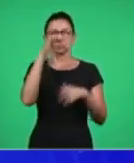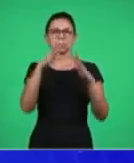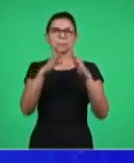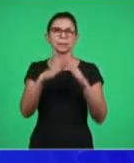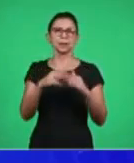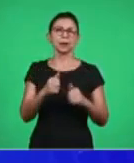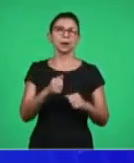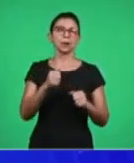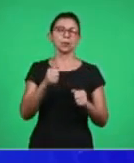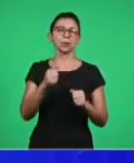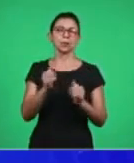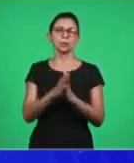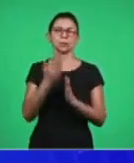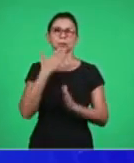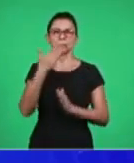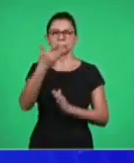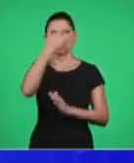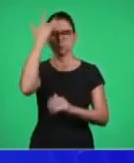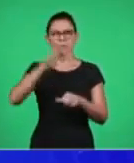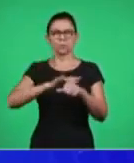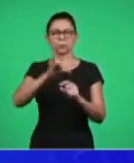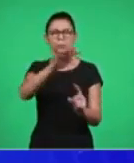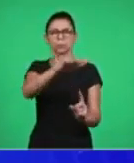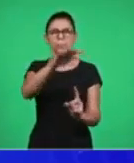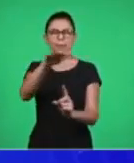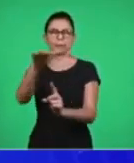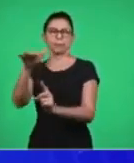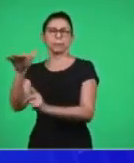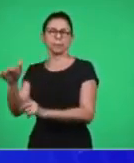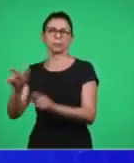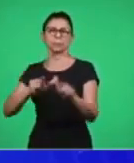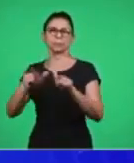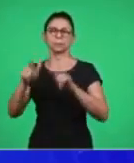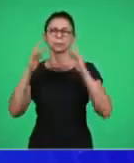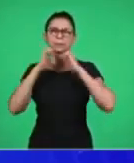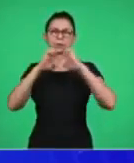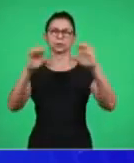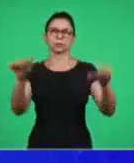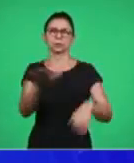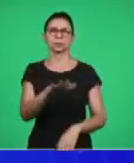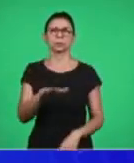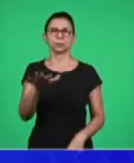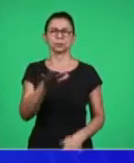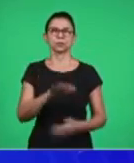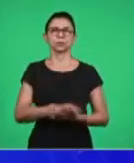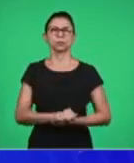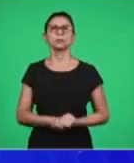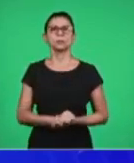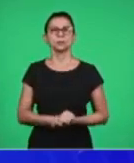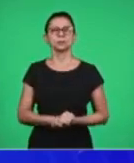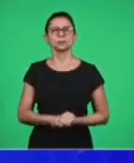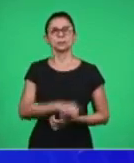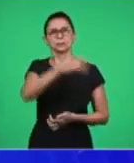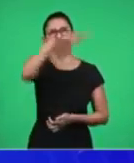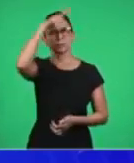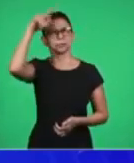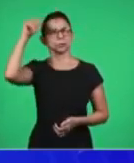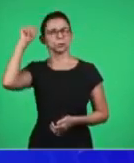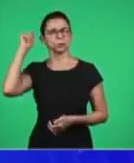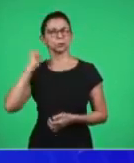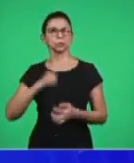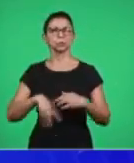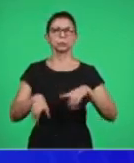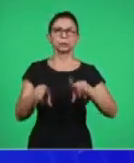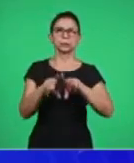sick and for the team of nurses in the hospital. It was a work that was very well done in Manaus, in Amazonia,